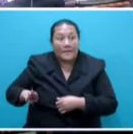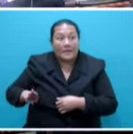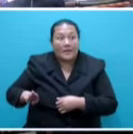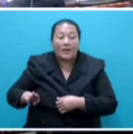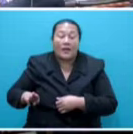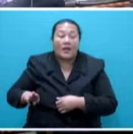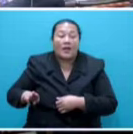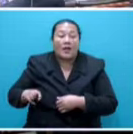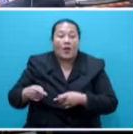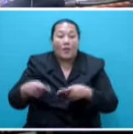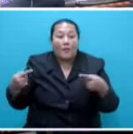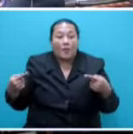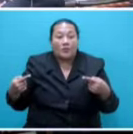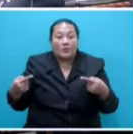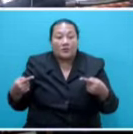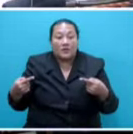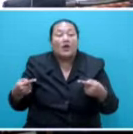We will now move on.